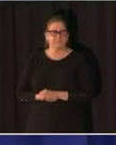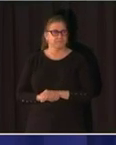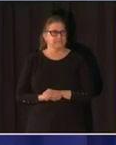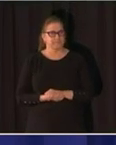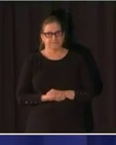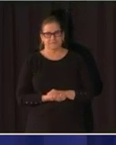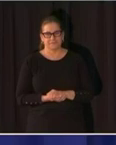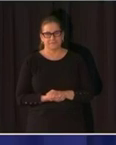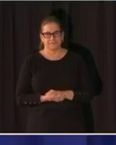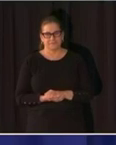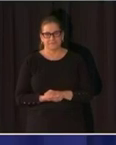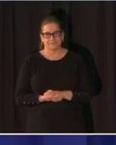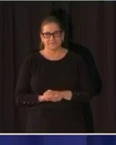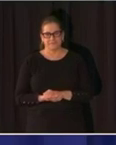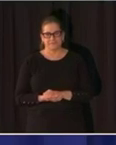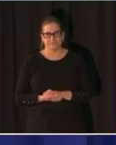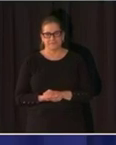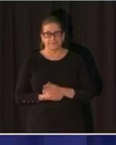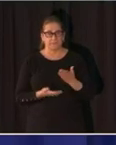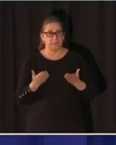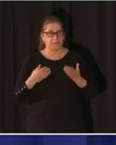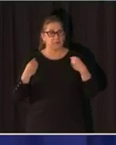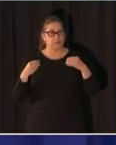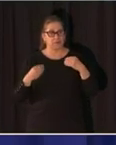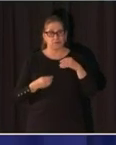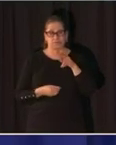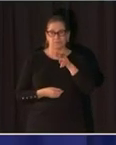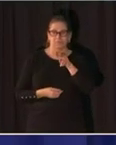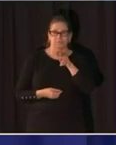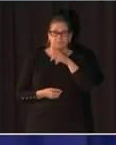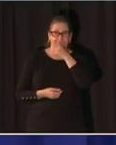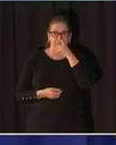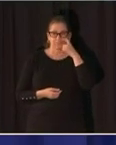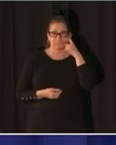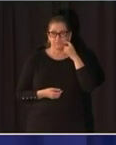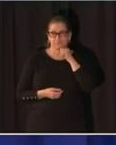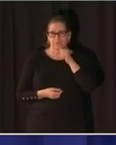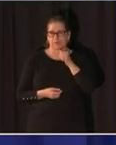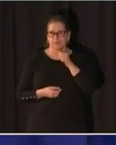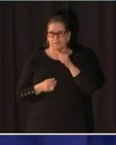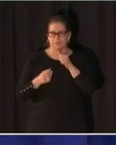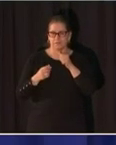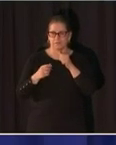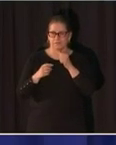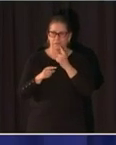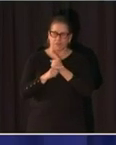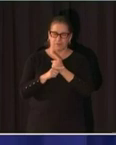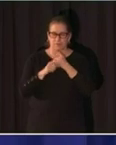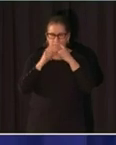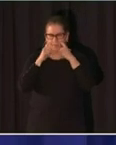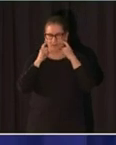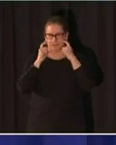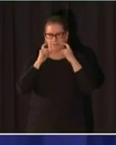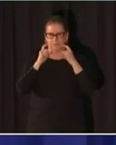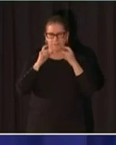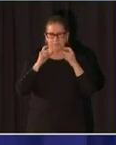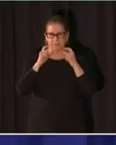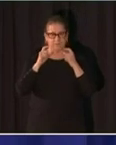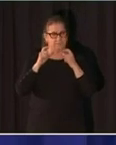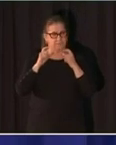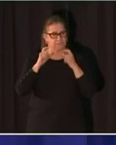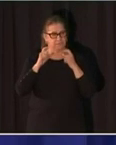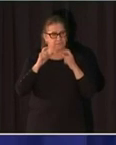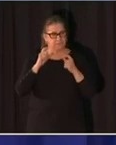the face covering they had. They said it had to be a mask. I got it. And I guess you just said it doesn't have to be a mask. No, it doesn't. It has to